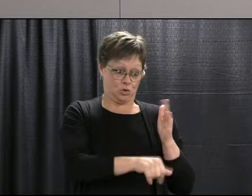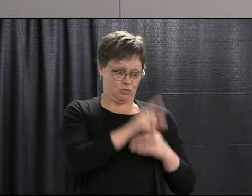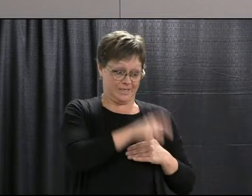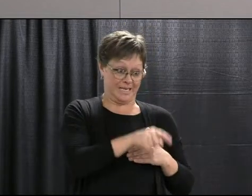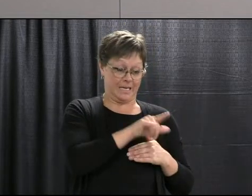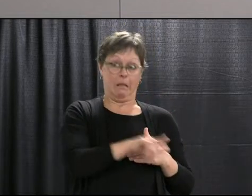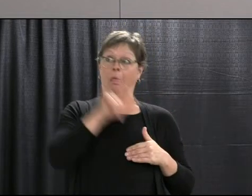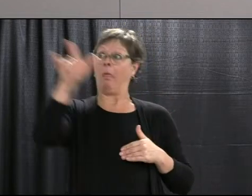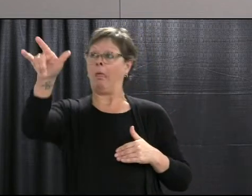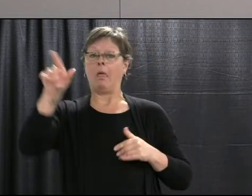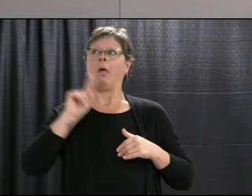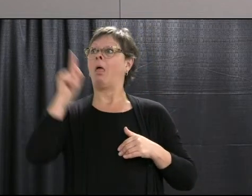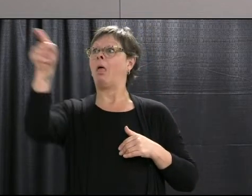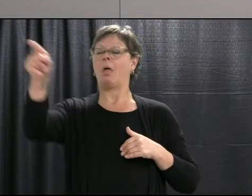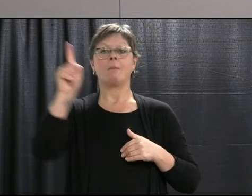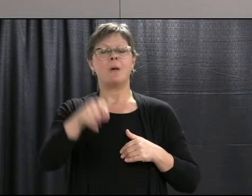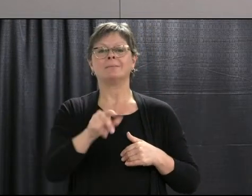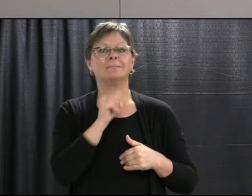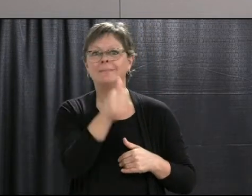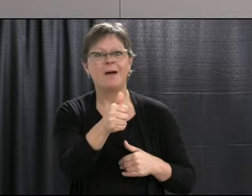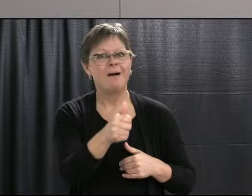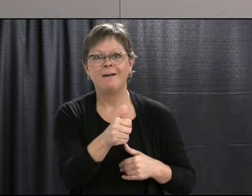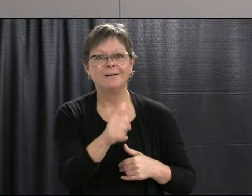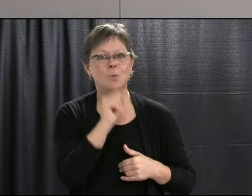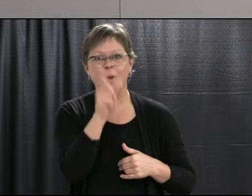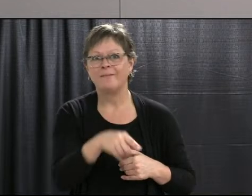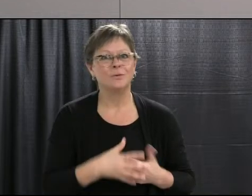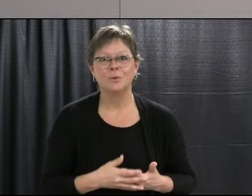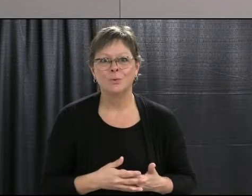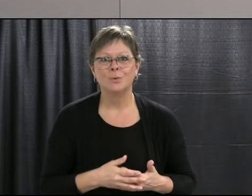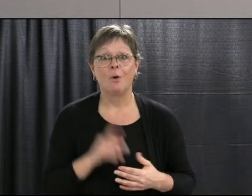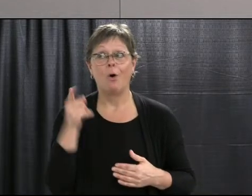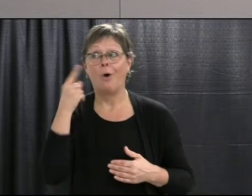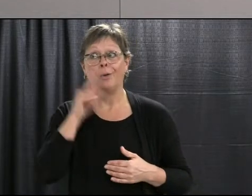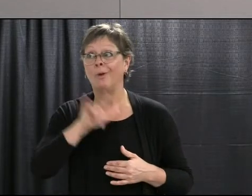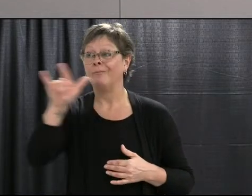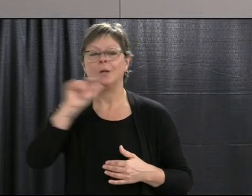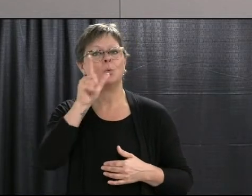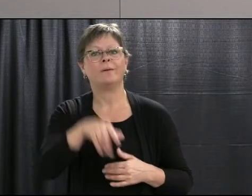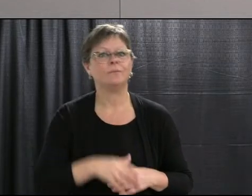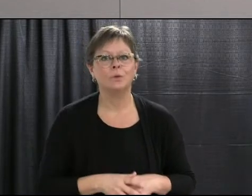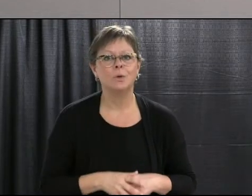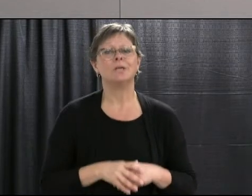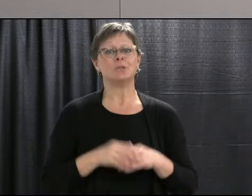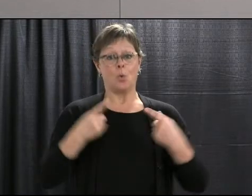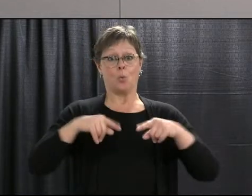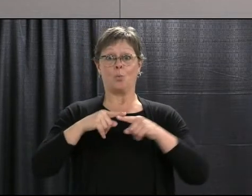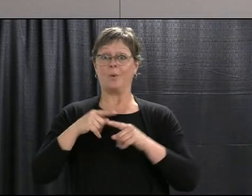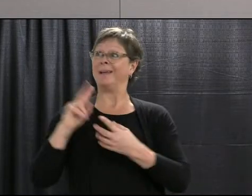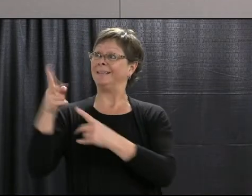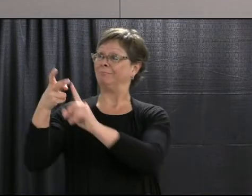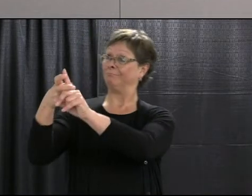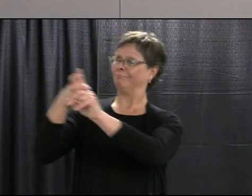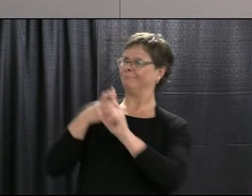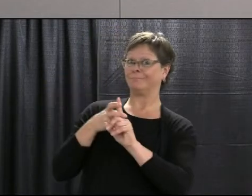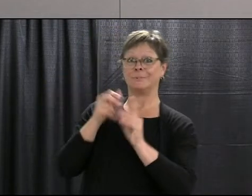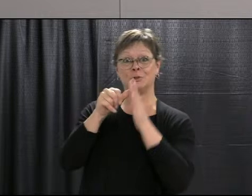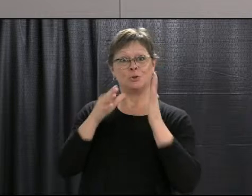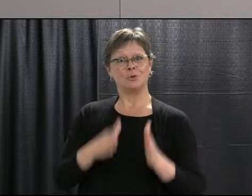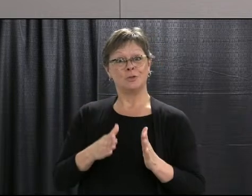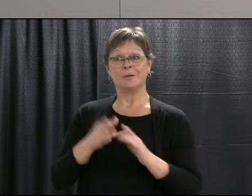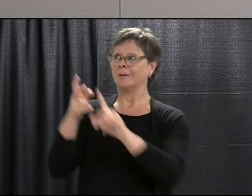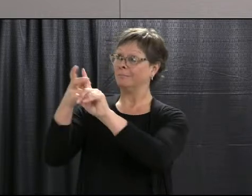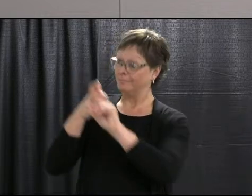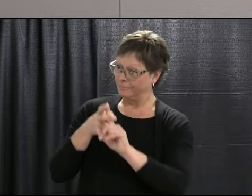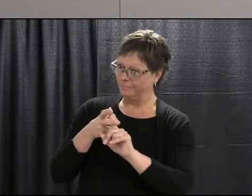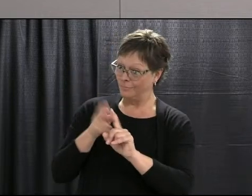physician to the people. I think this is a great example that we captured the imagination of a very talented surgeon and we brought that person to the people,